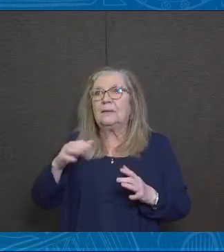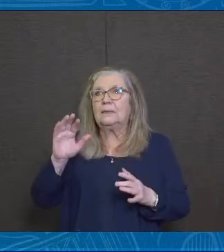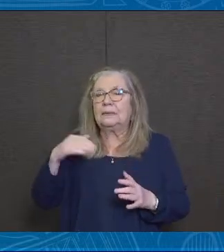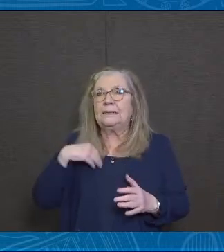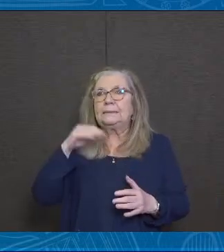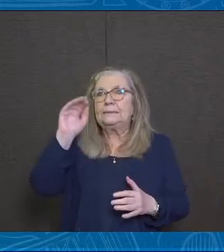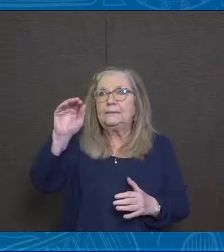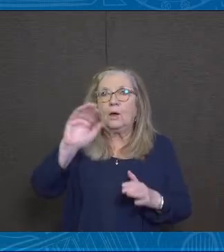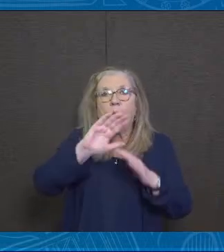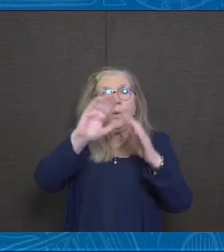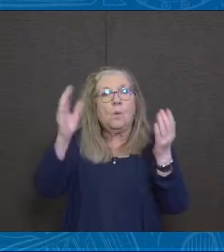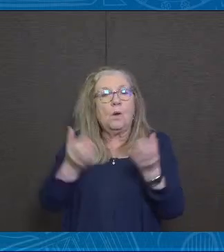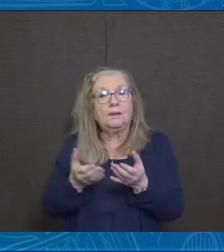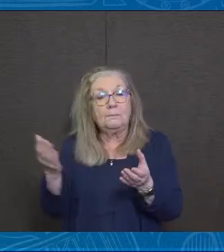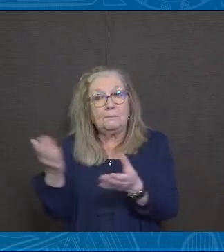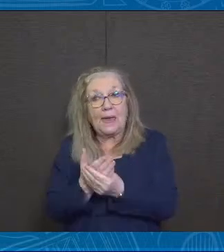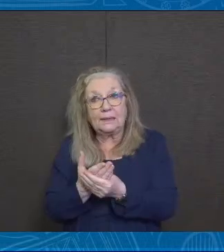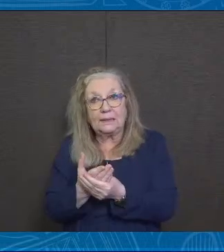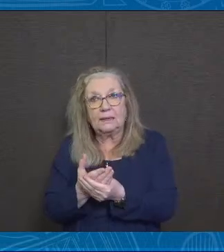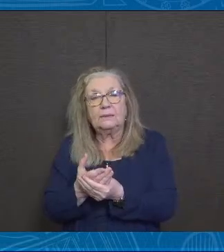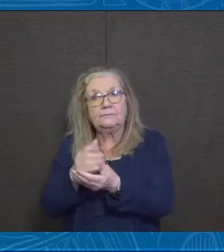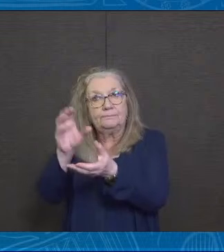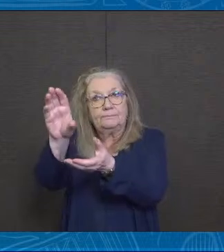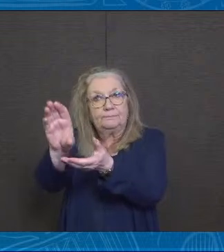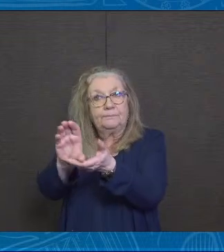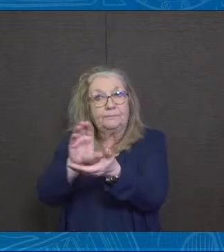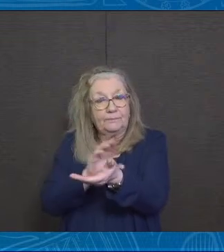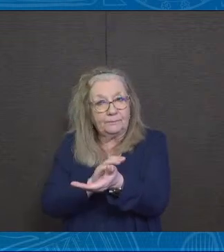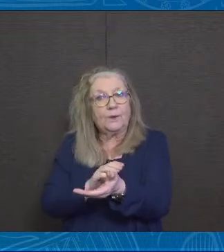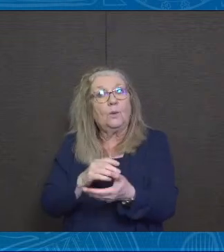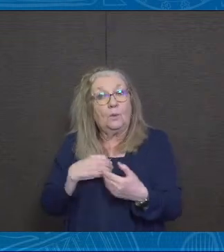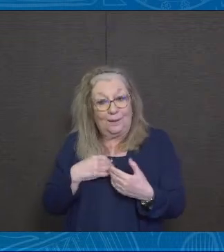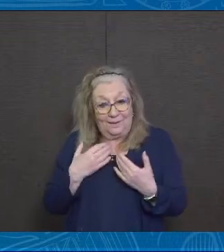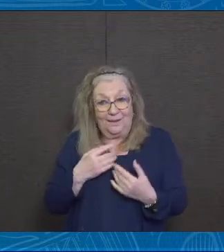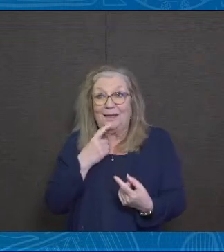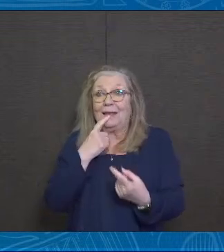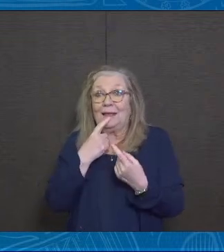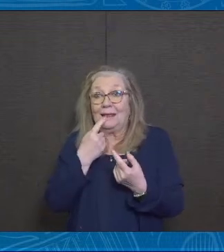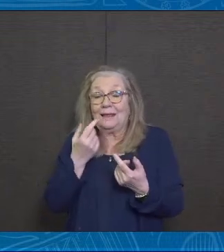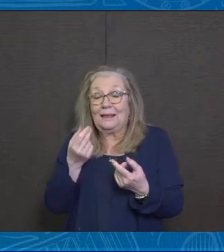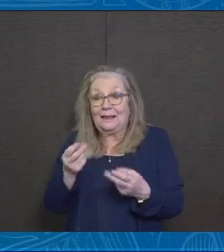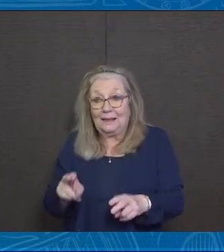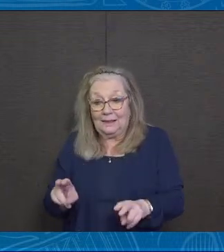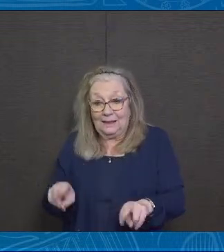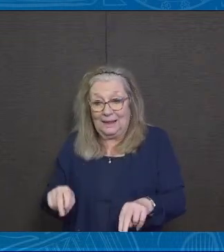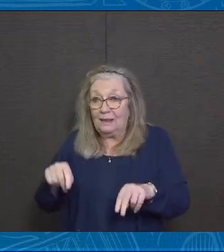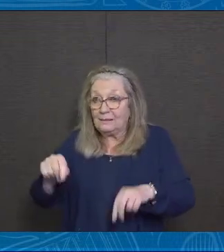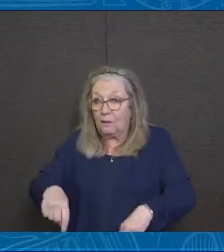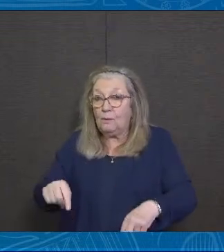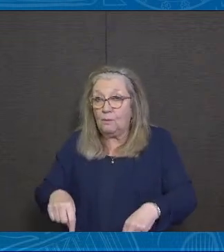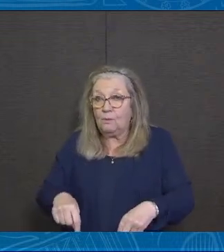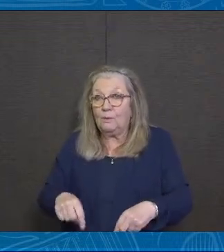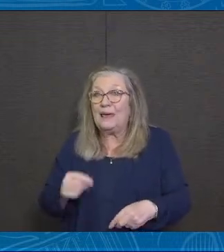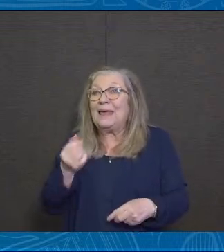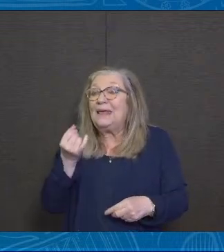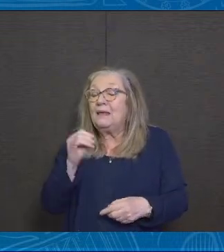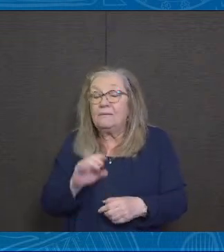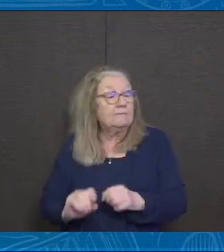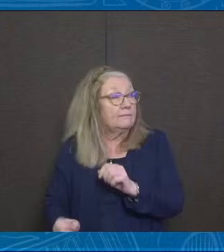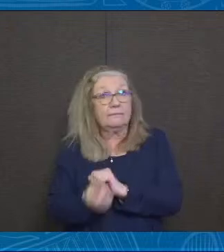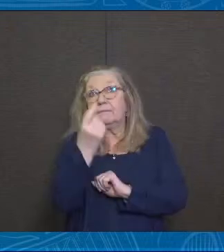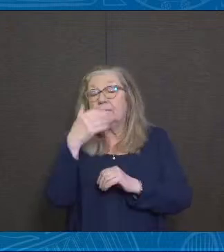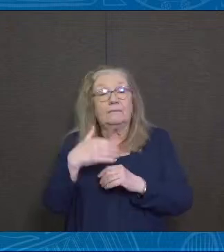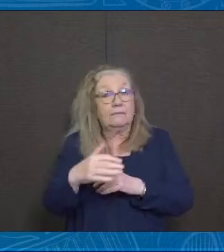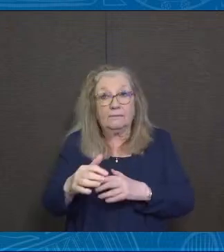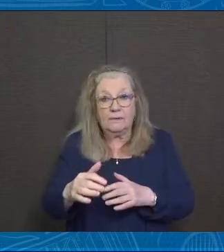Bank. Again, another pre-negotiated option which can be immediately drawn down in the event of a